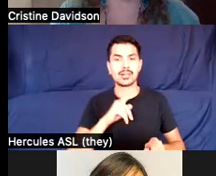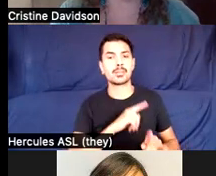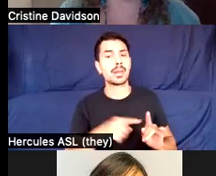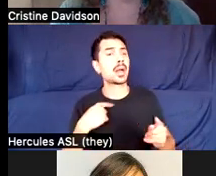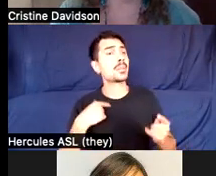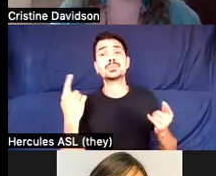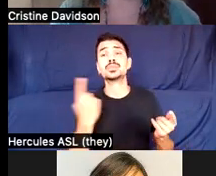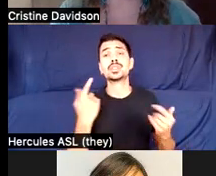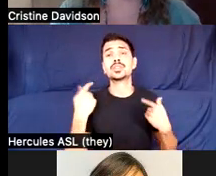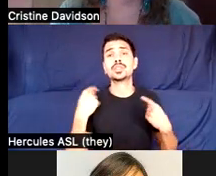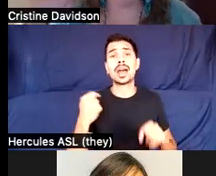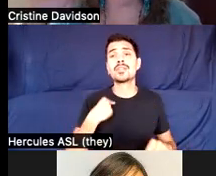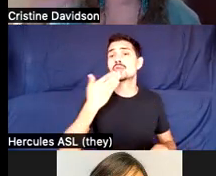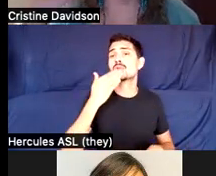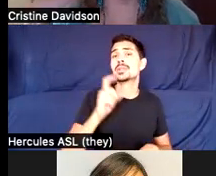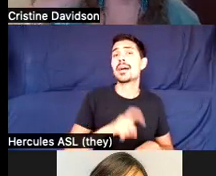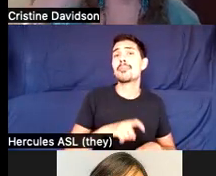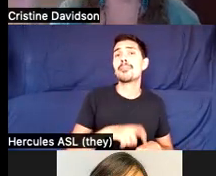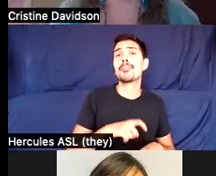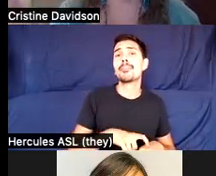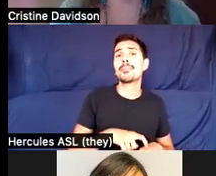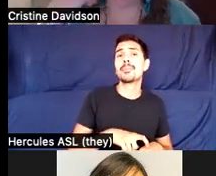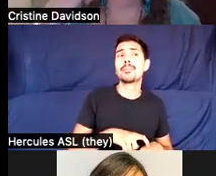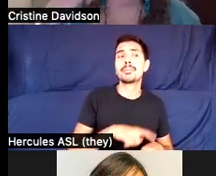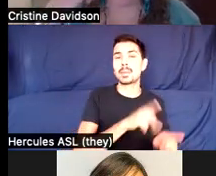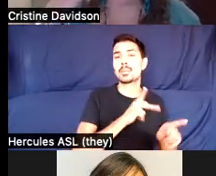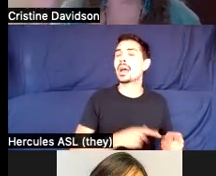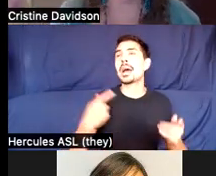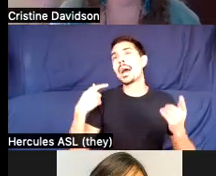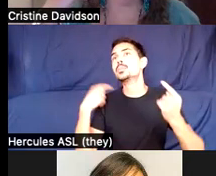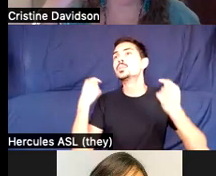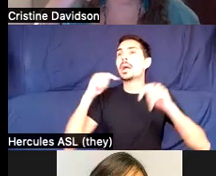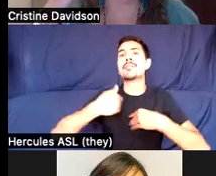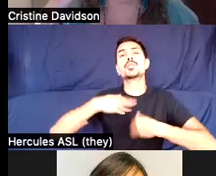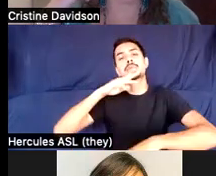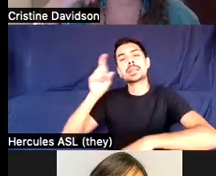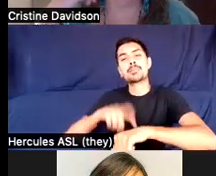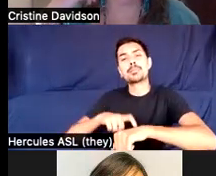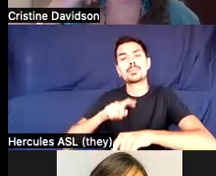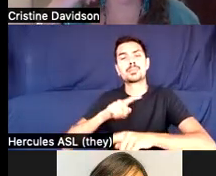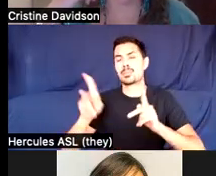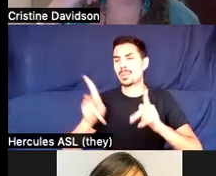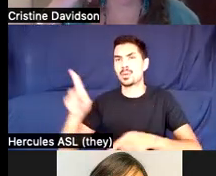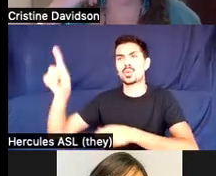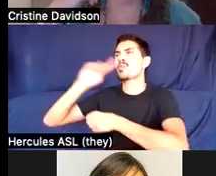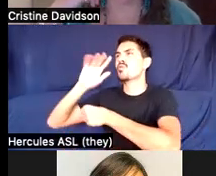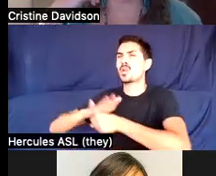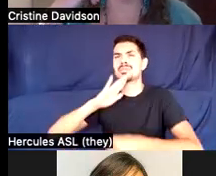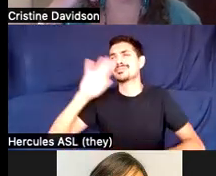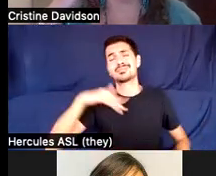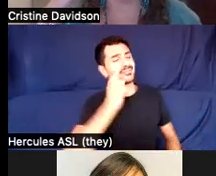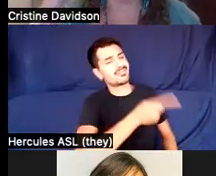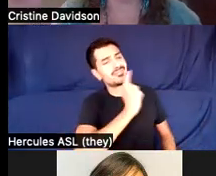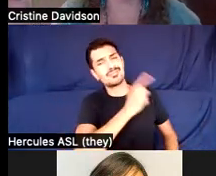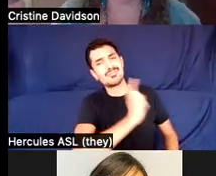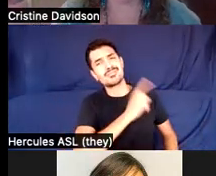time here. And then people are confirming for me that there's something wrong with me and that I made choices that caused this harm, right? So